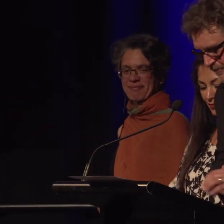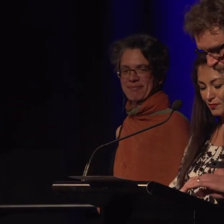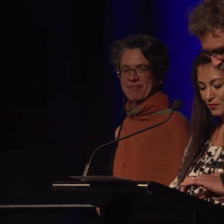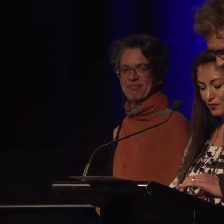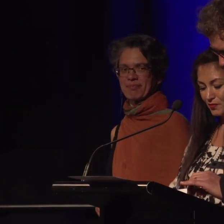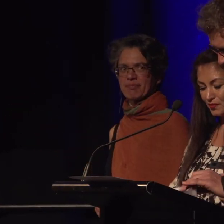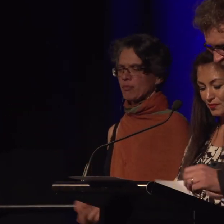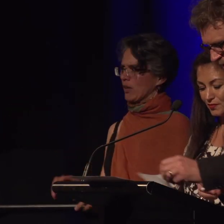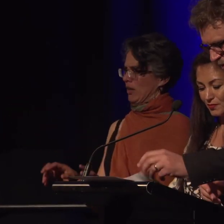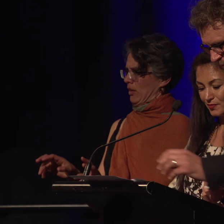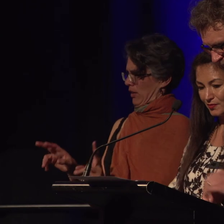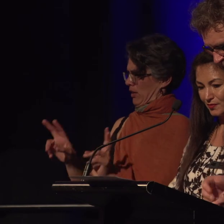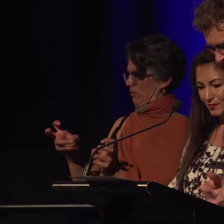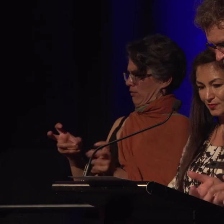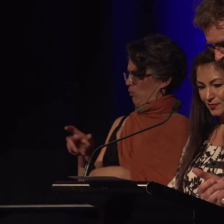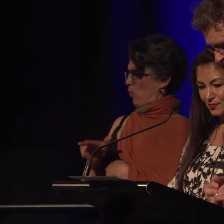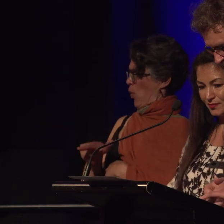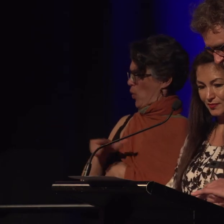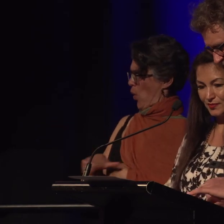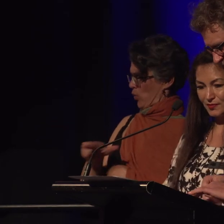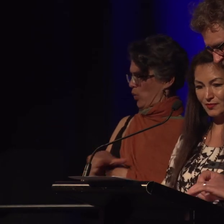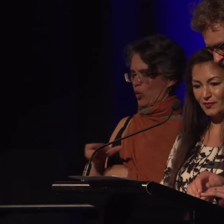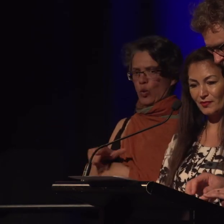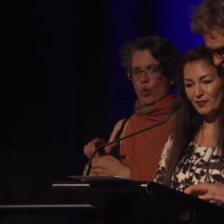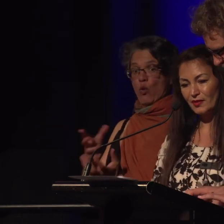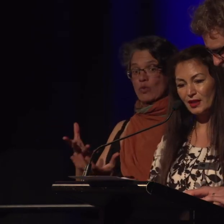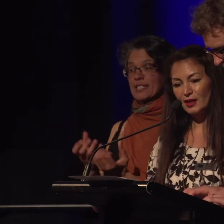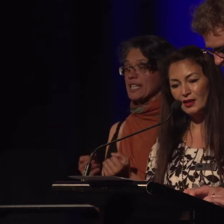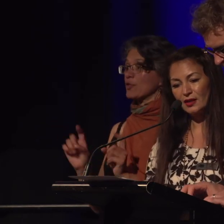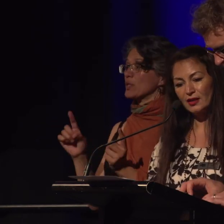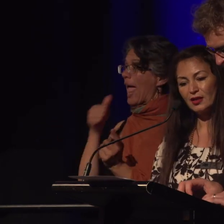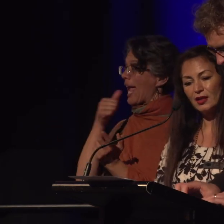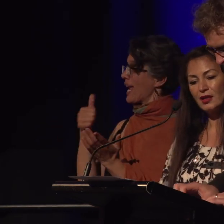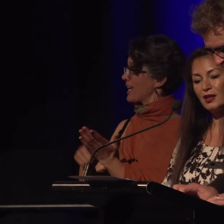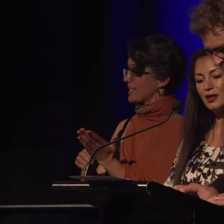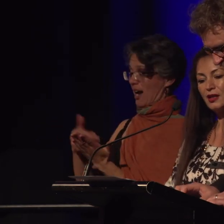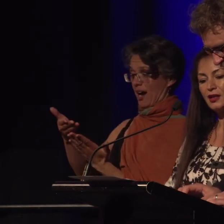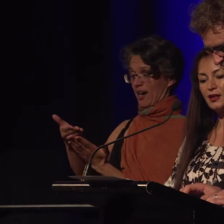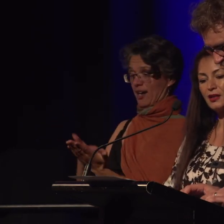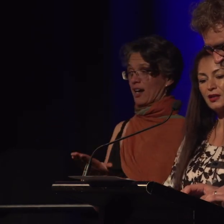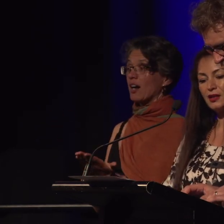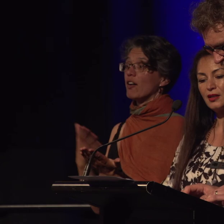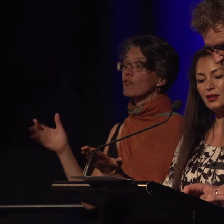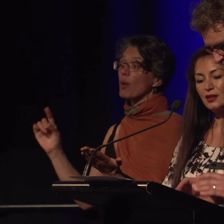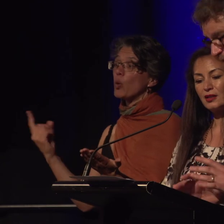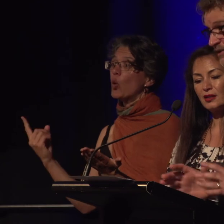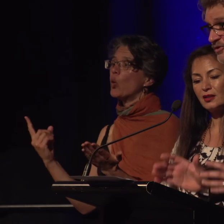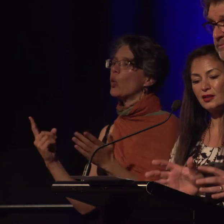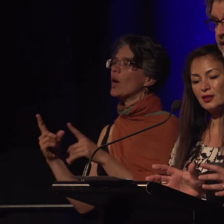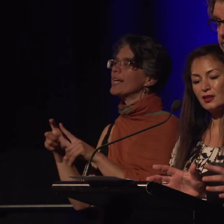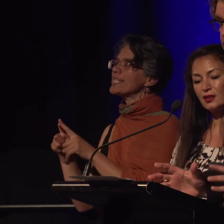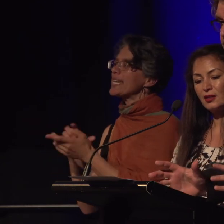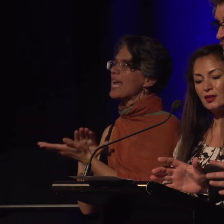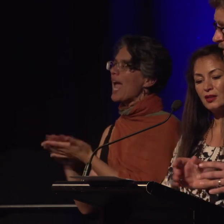because your local media and national media today have received a letter from the chair of the Northland DHB